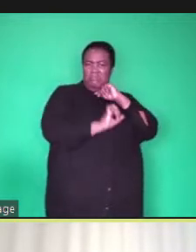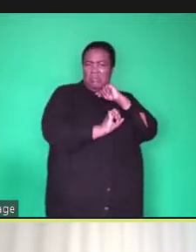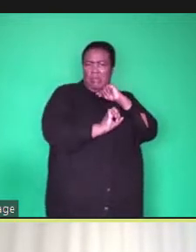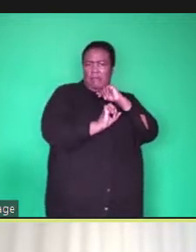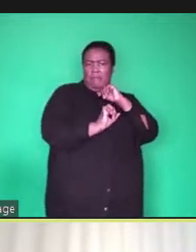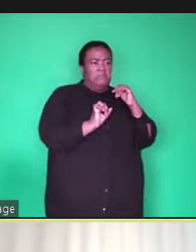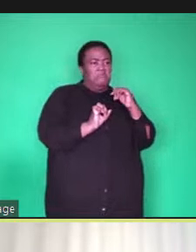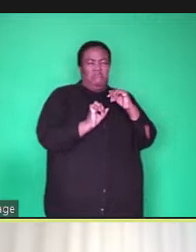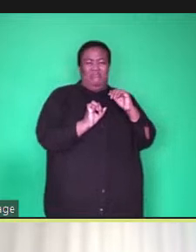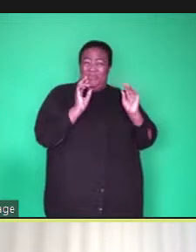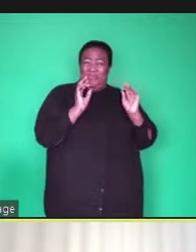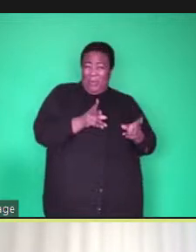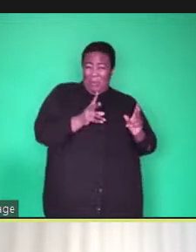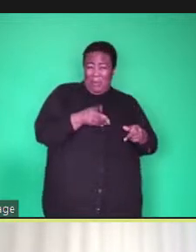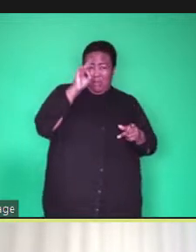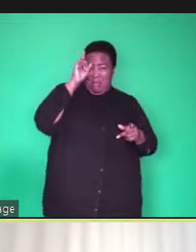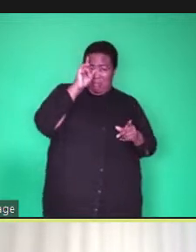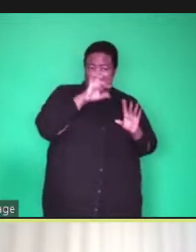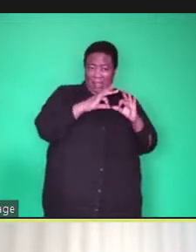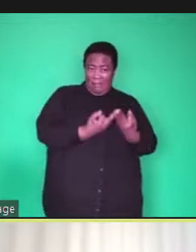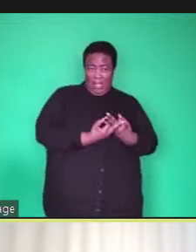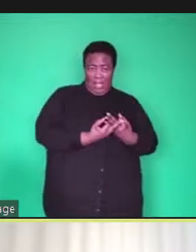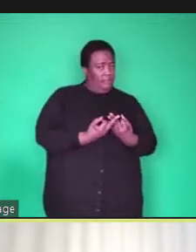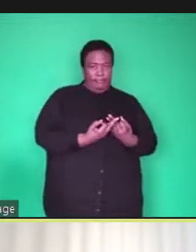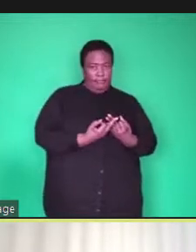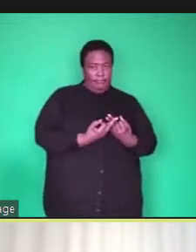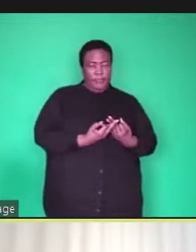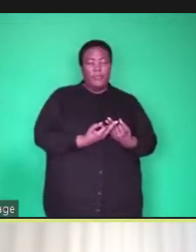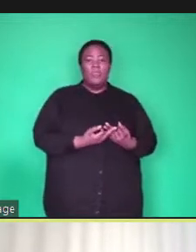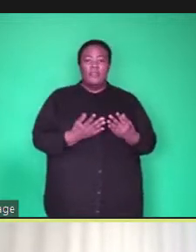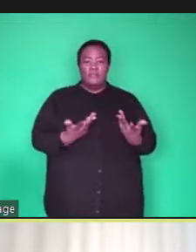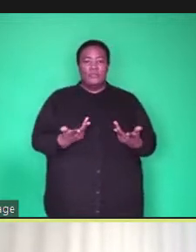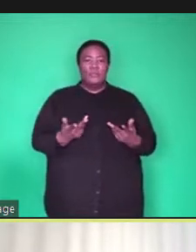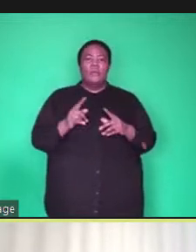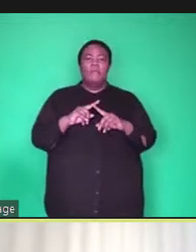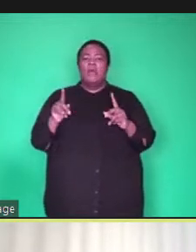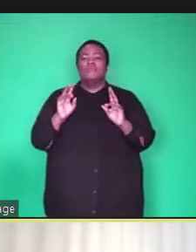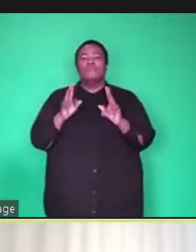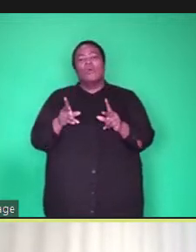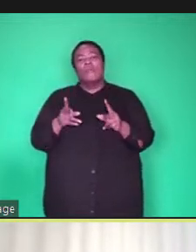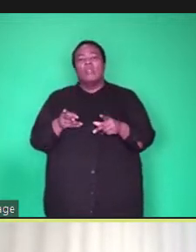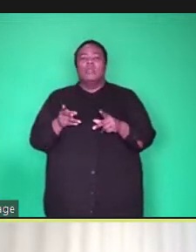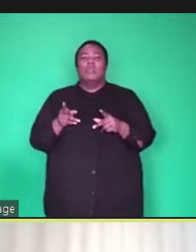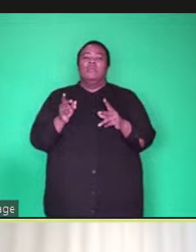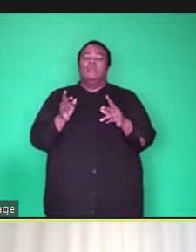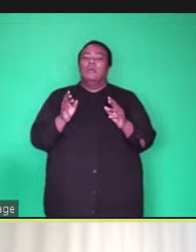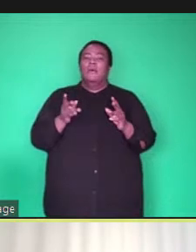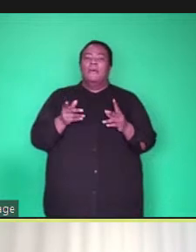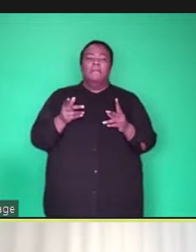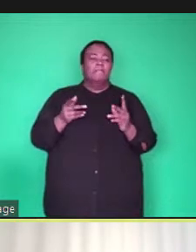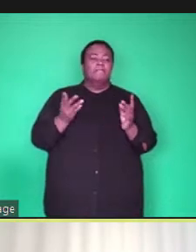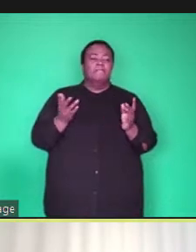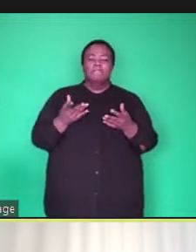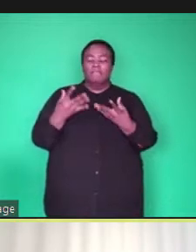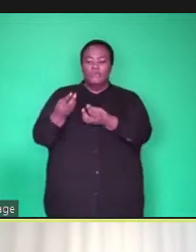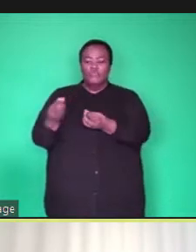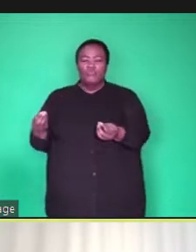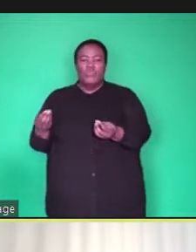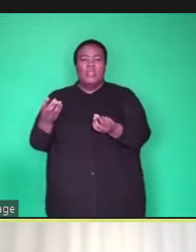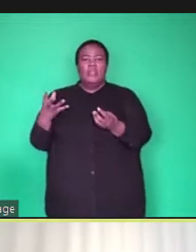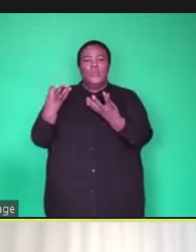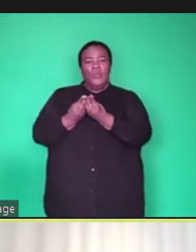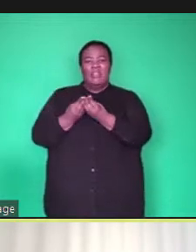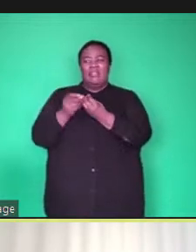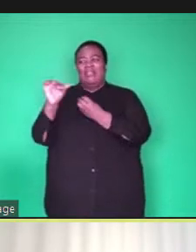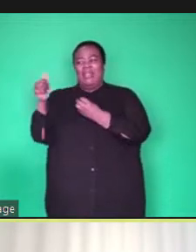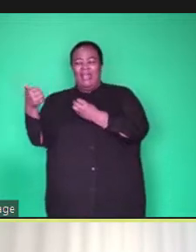family form. Extended kinship arrangements are much more common. Nearly 2/3 of children live in households with other relatives with or